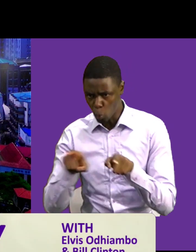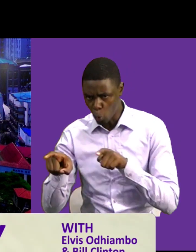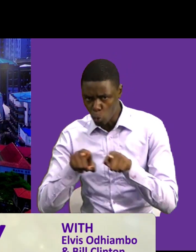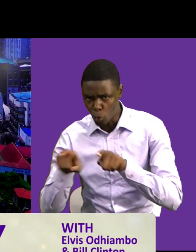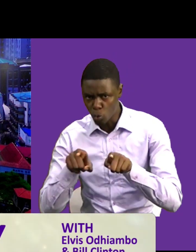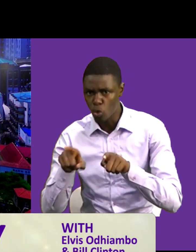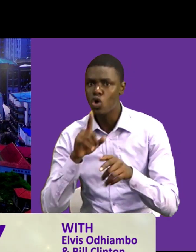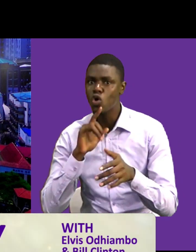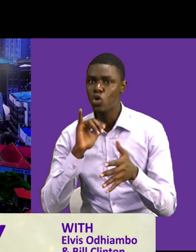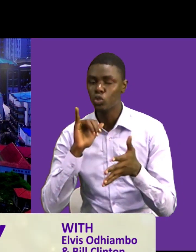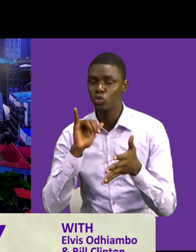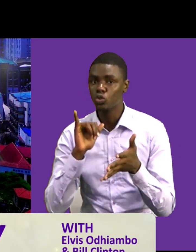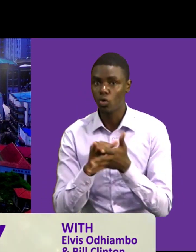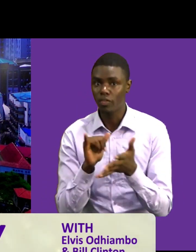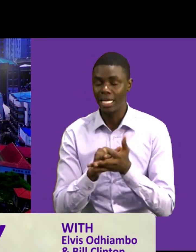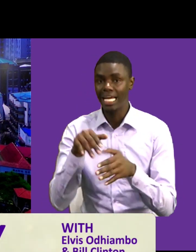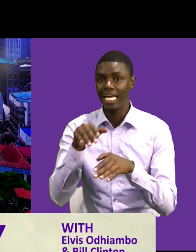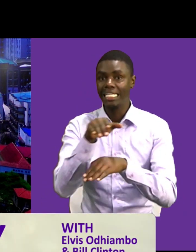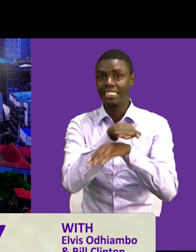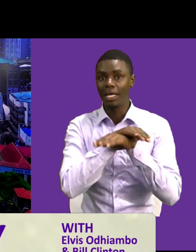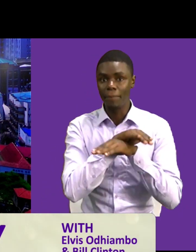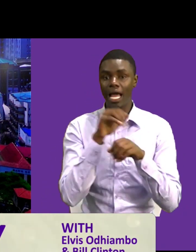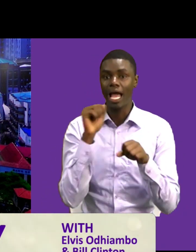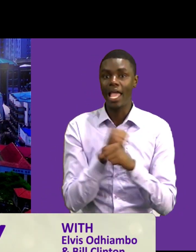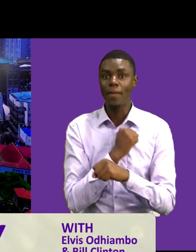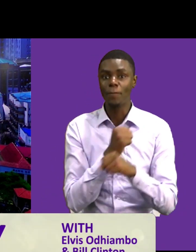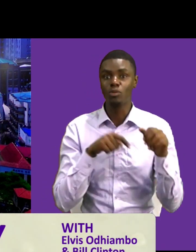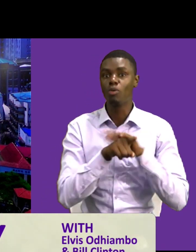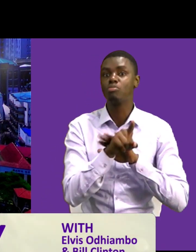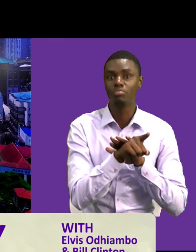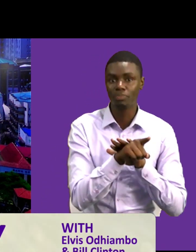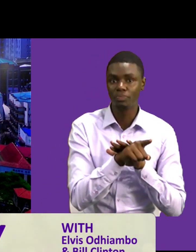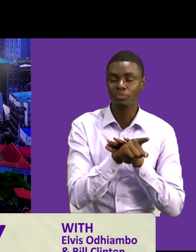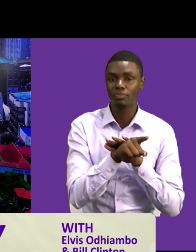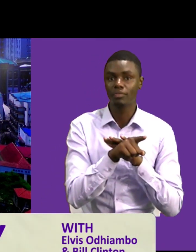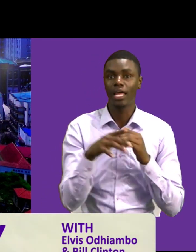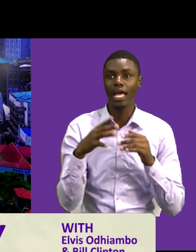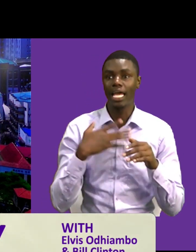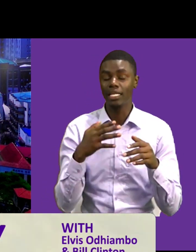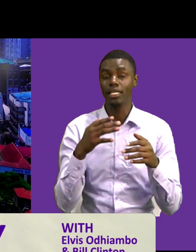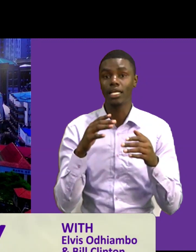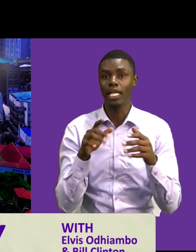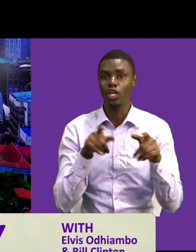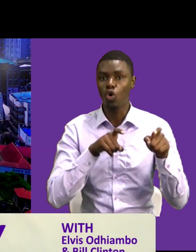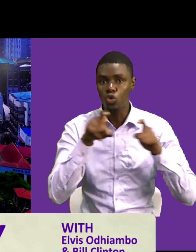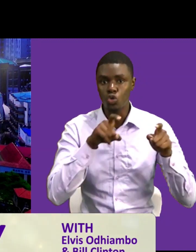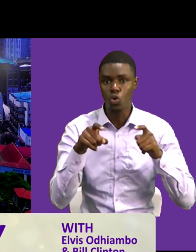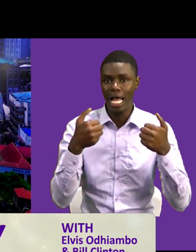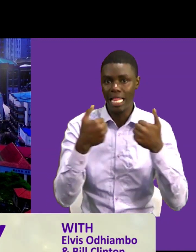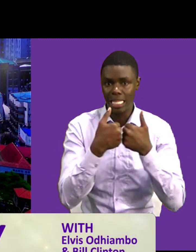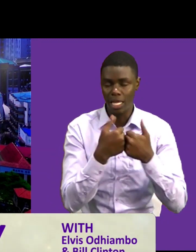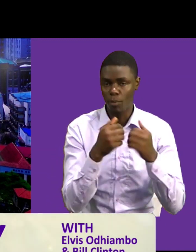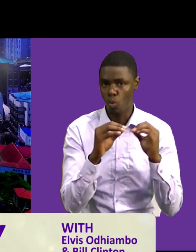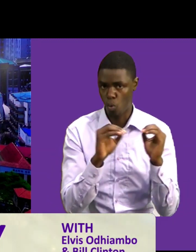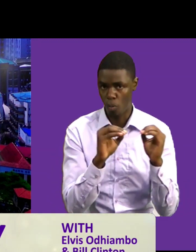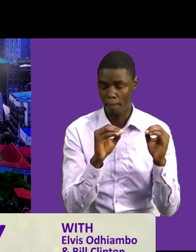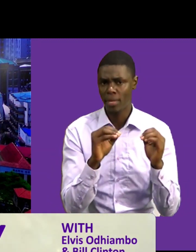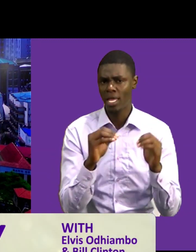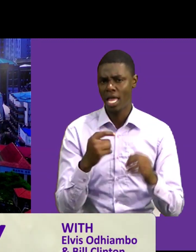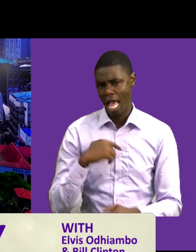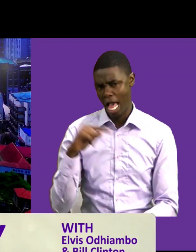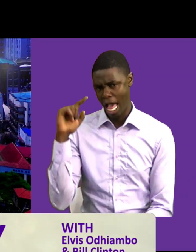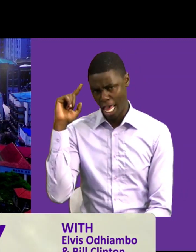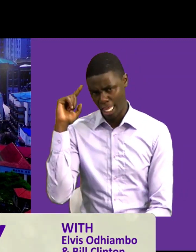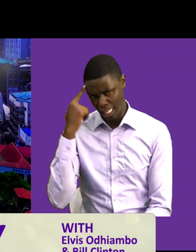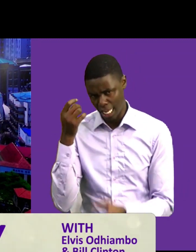so that Zambia cannot be in the control of the game and at least score goals. So I